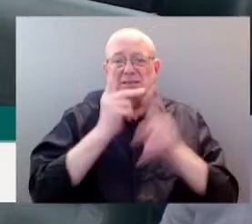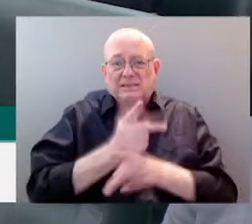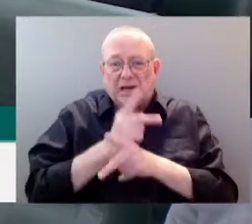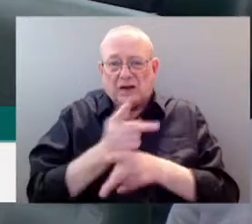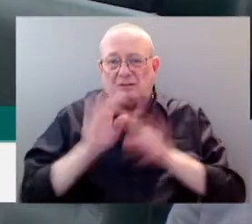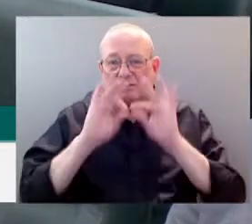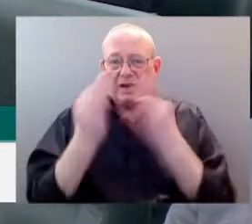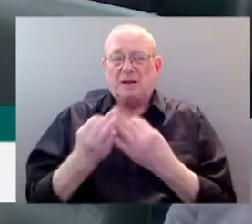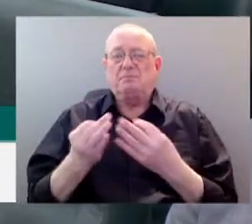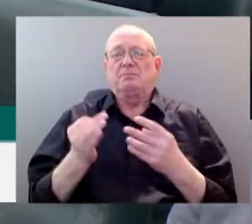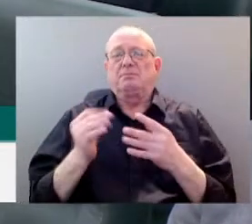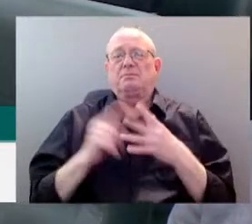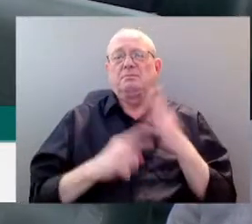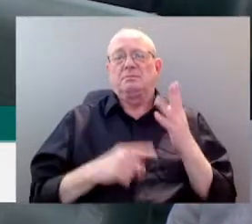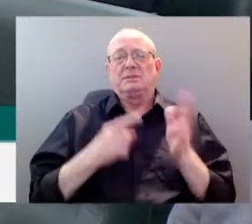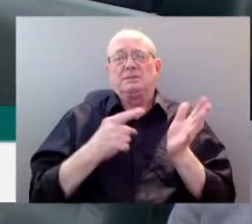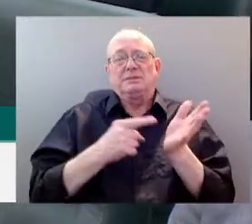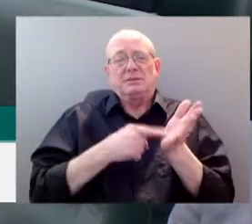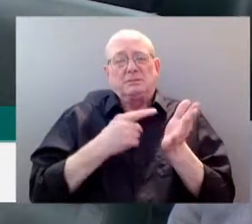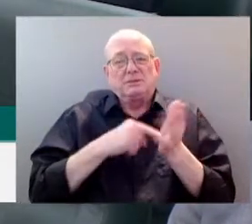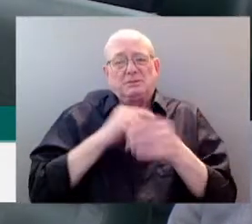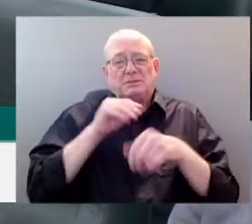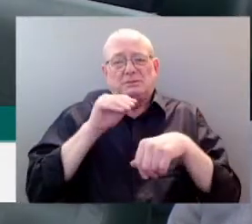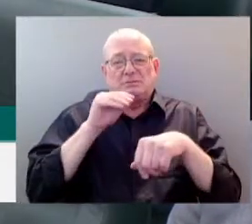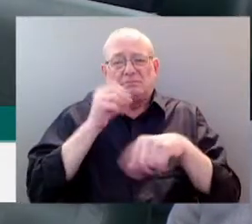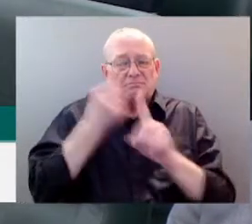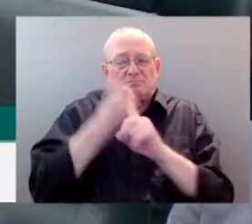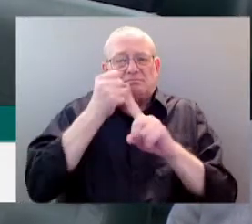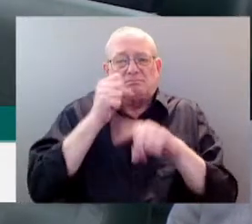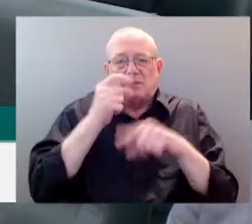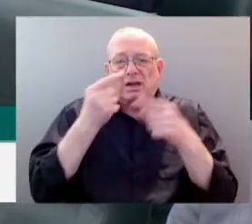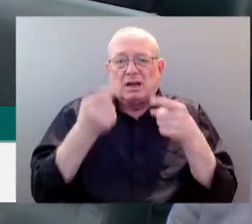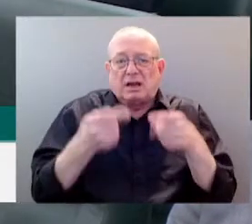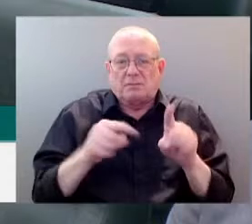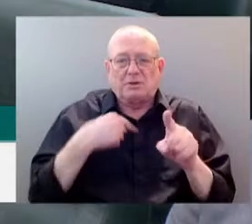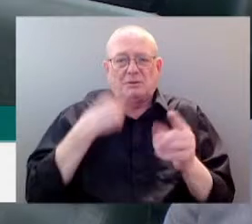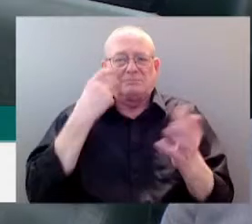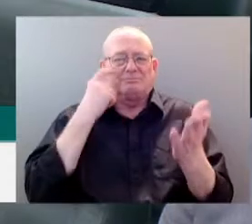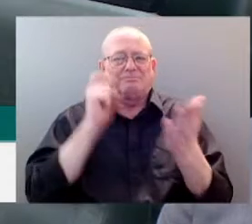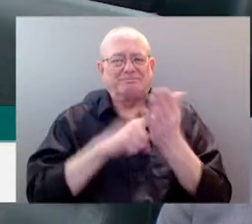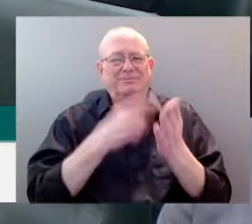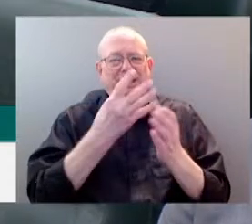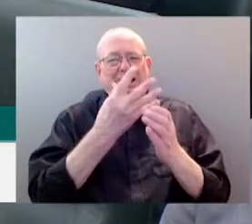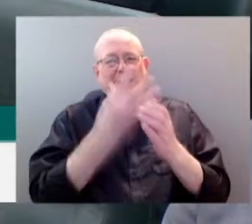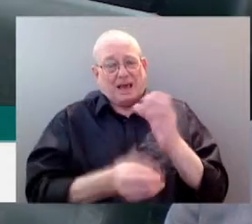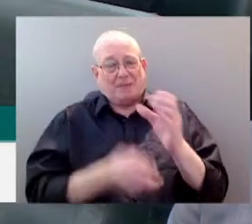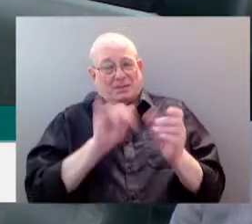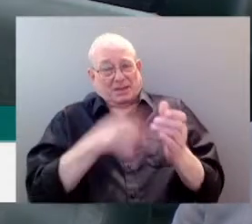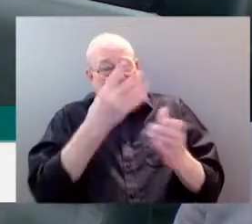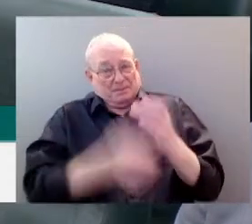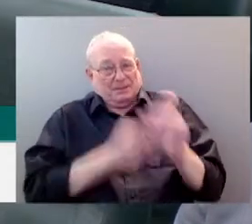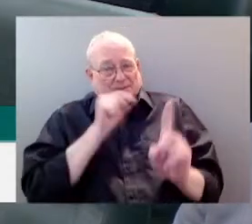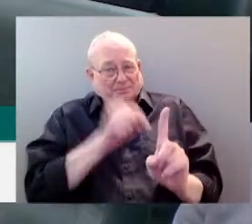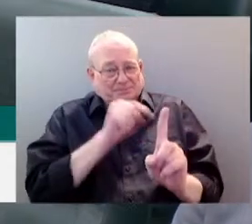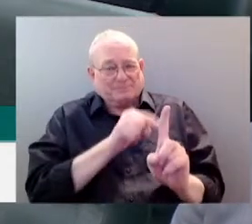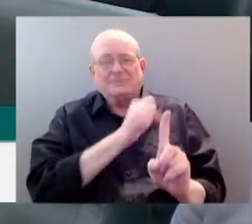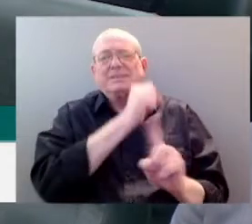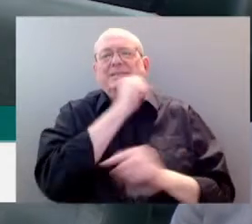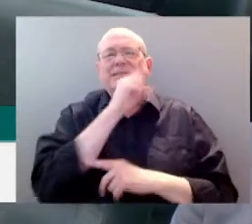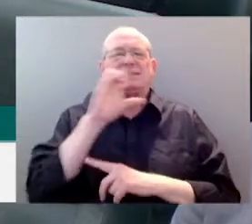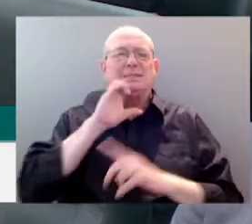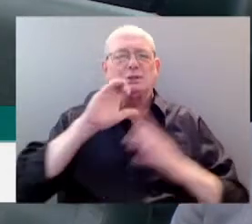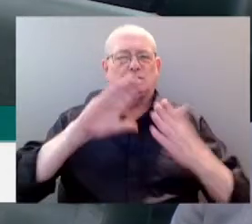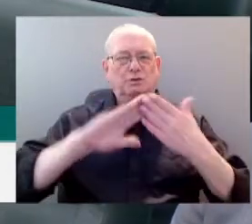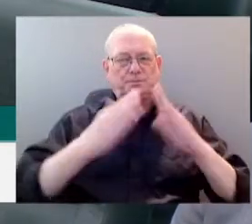are clients with complex needs and we identified a gap and in that Gap is where seniors community and social services and if needed mental health and